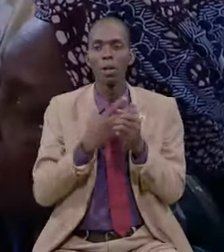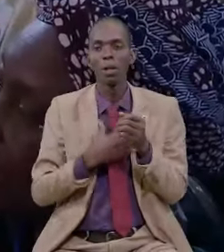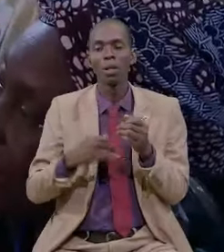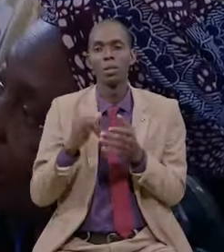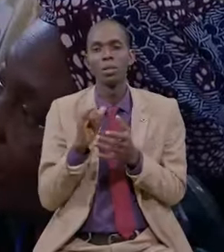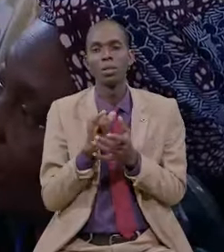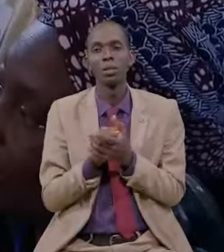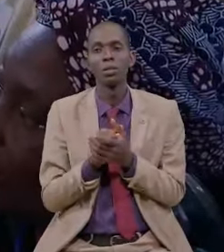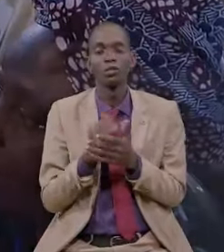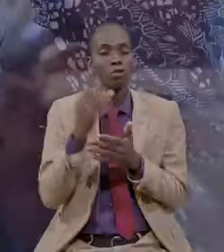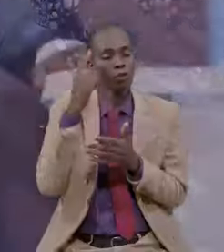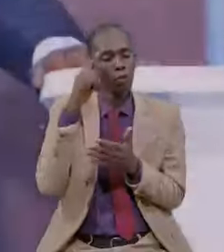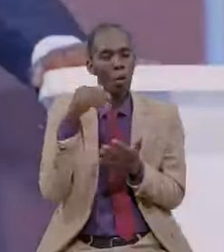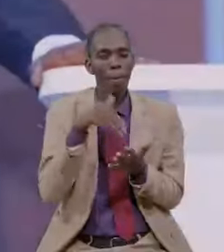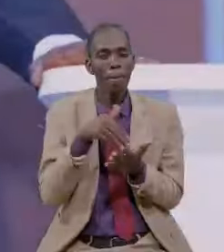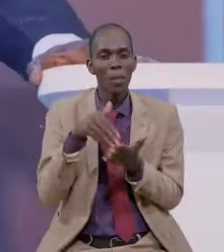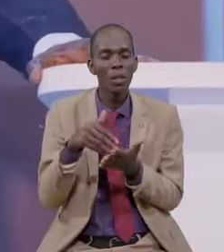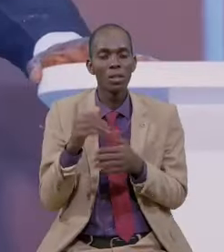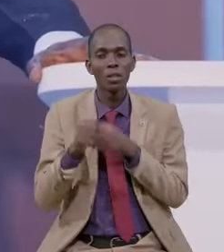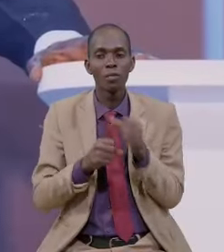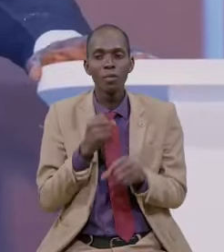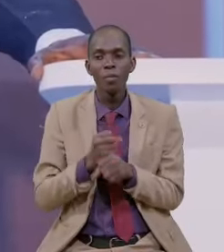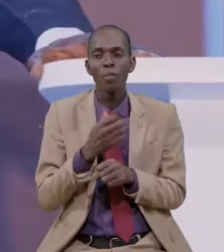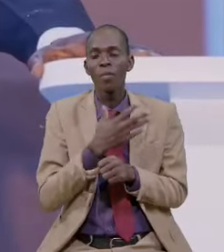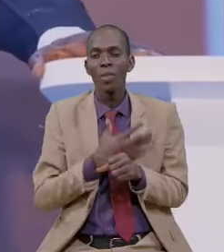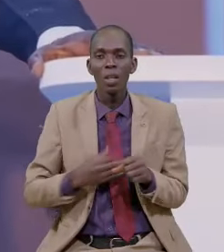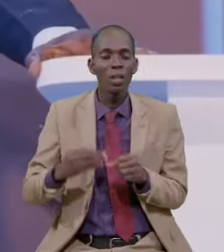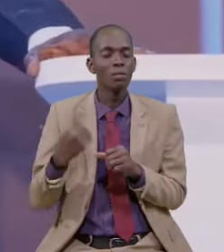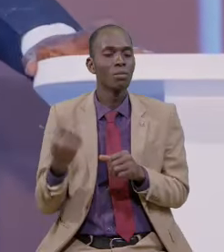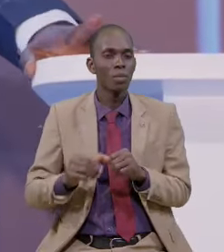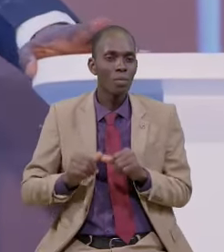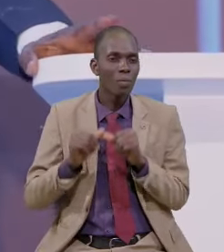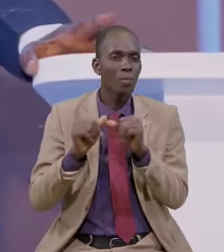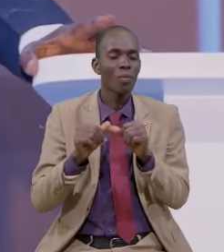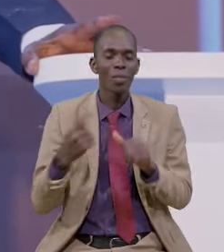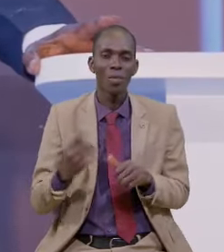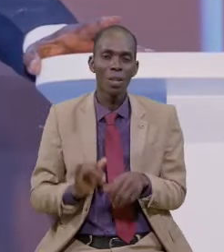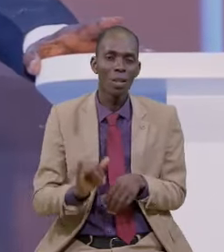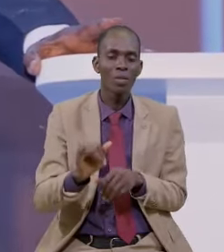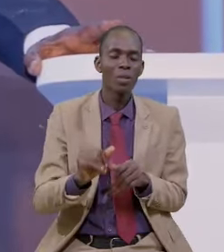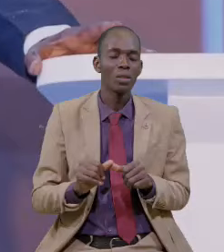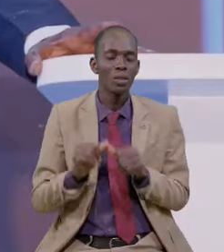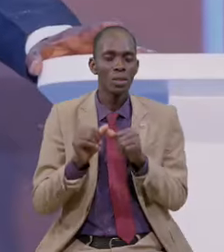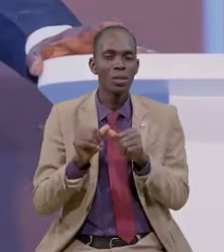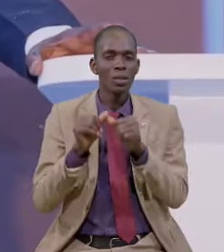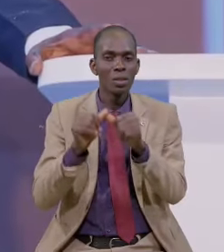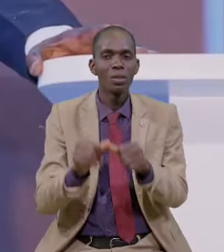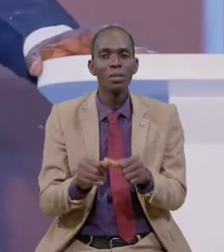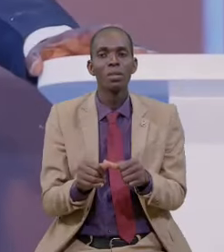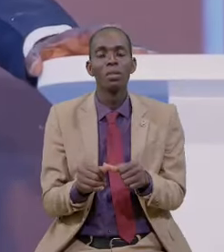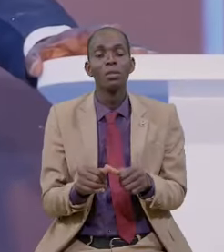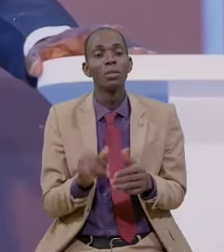years, 1,000,000 years, and on forever and ever, Mr.